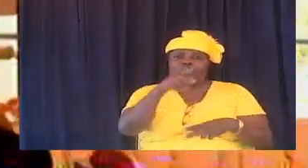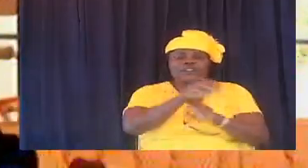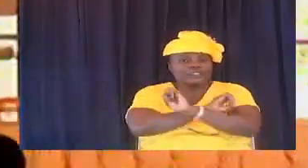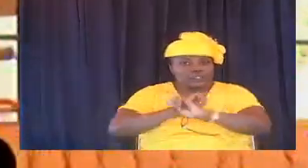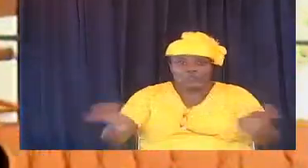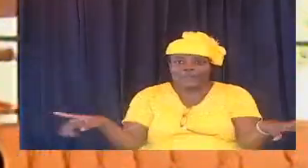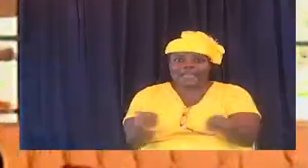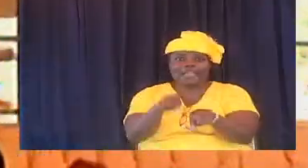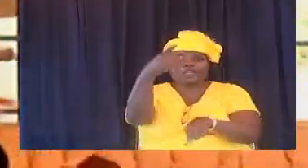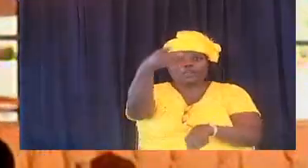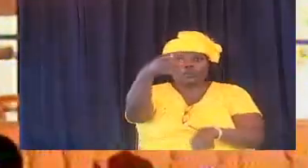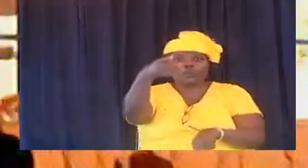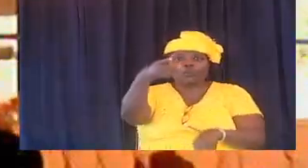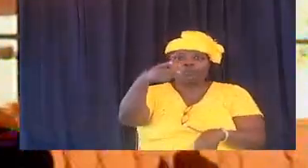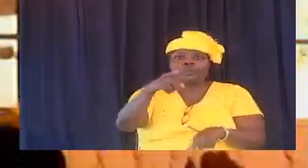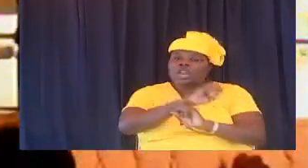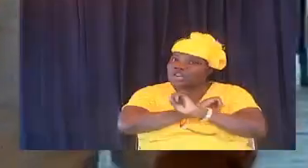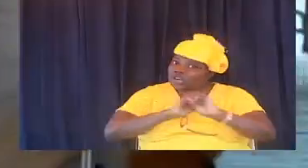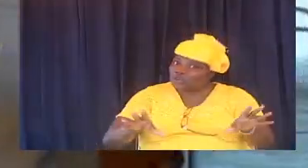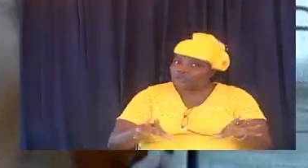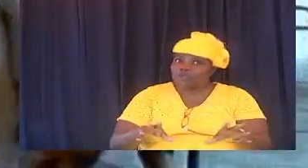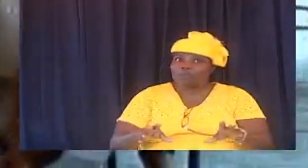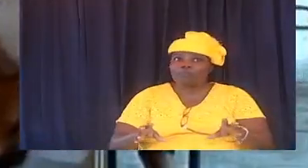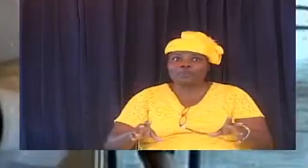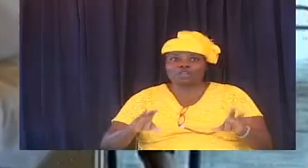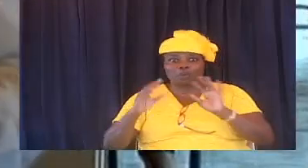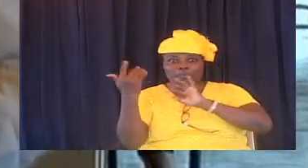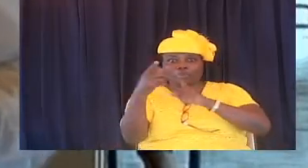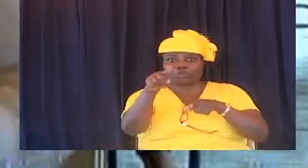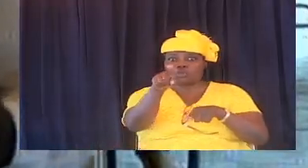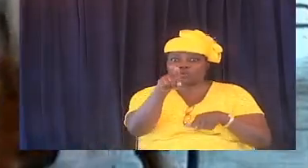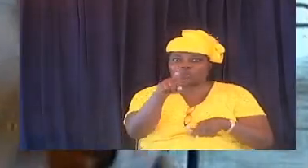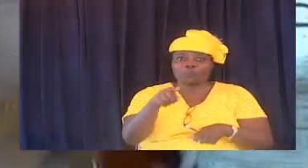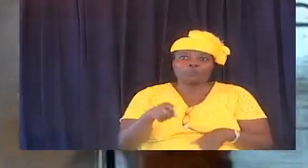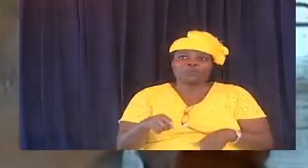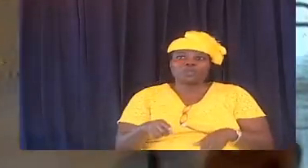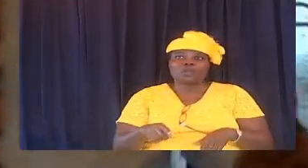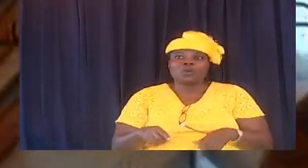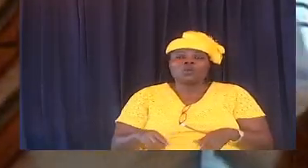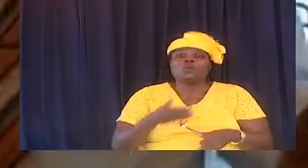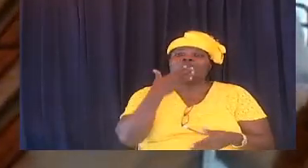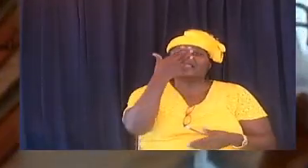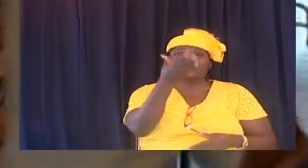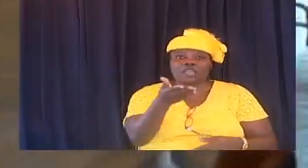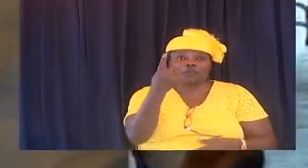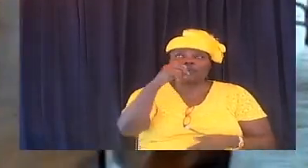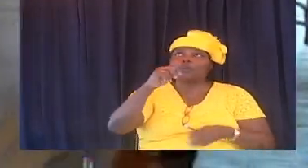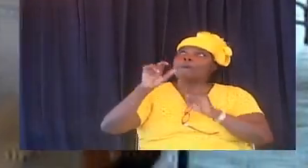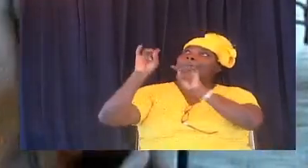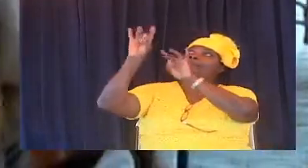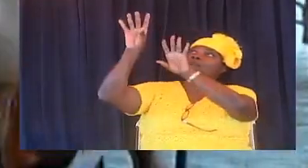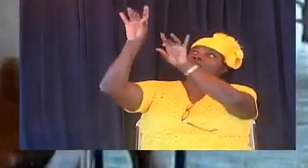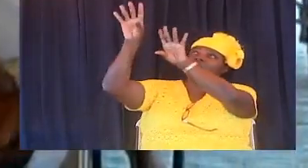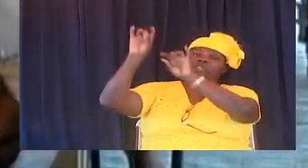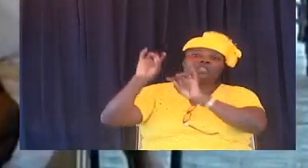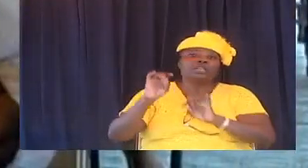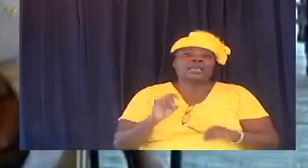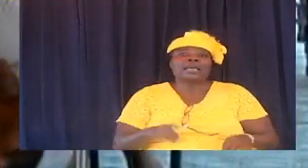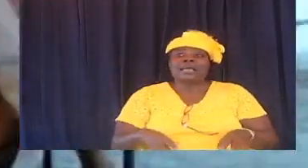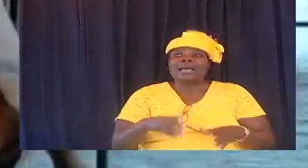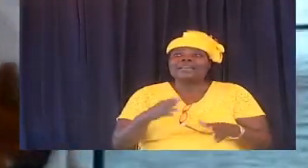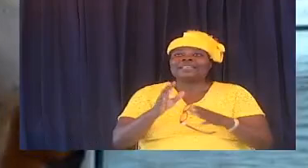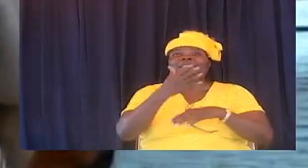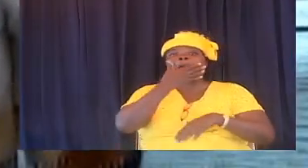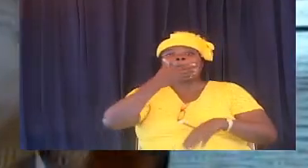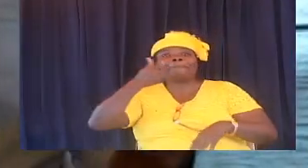you. Hallelujah. Not to be compared to you. Oh God, we thank you, Lord, for your mercy. We thank you, Lord, for your loving kindness towards us, which is better